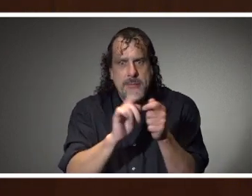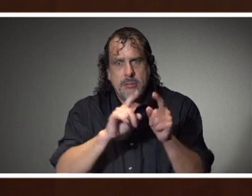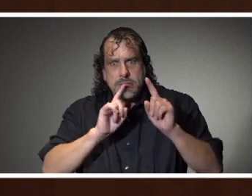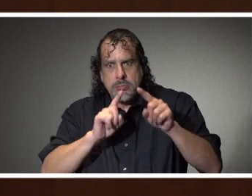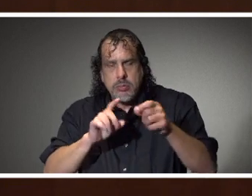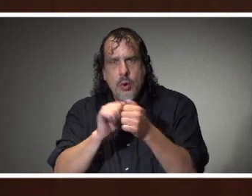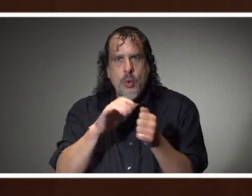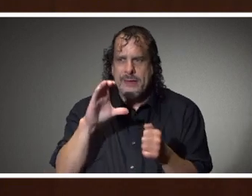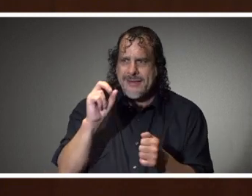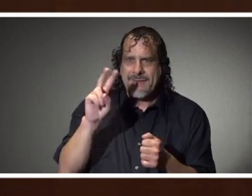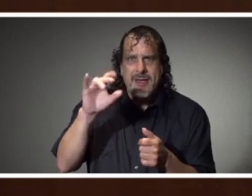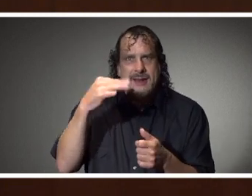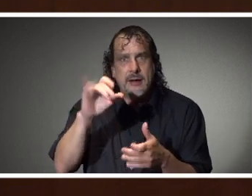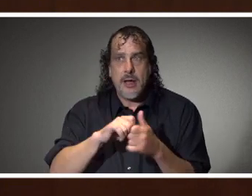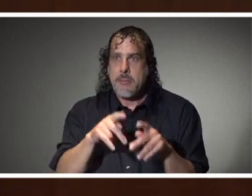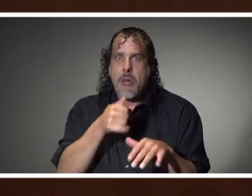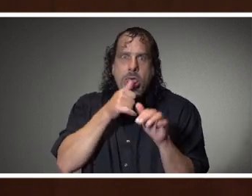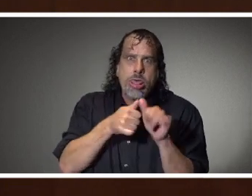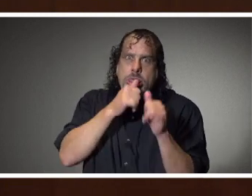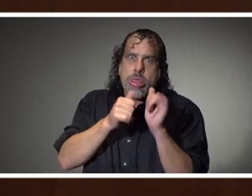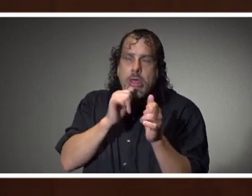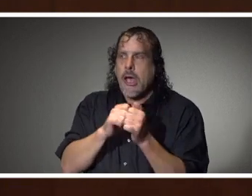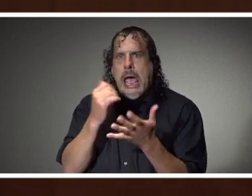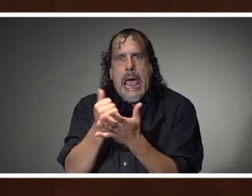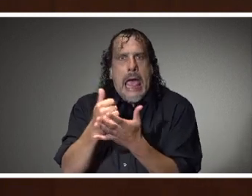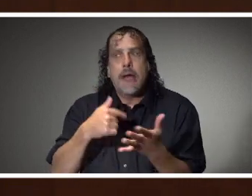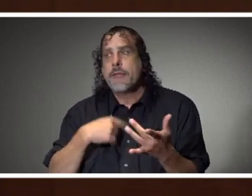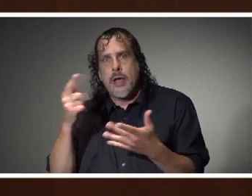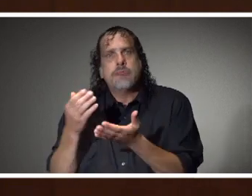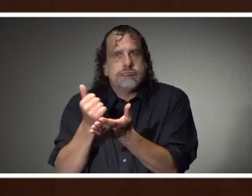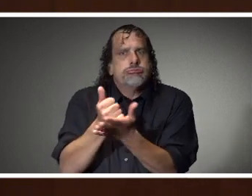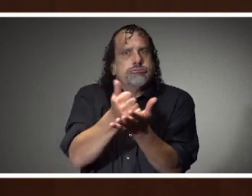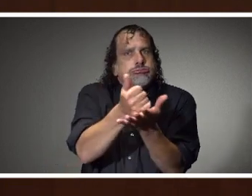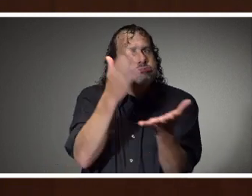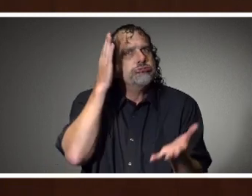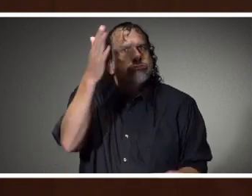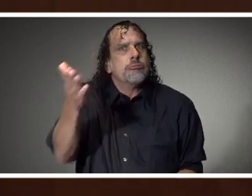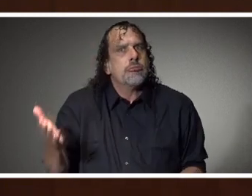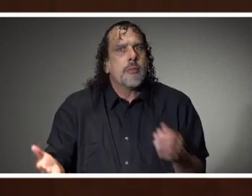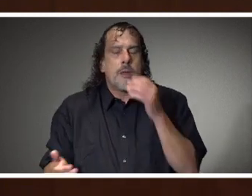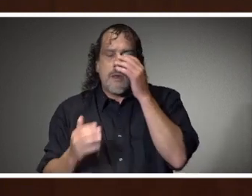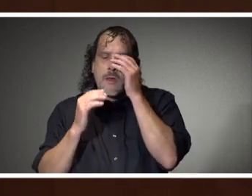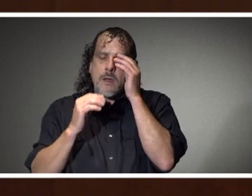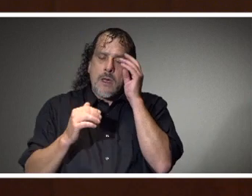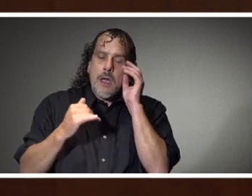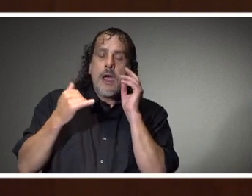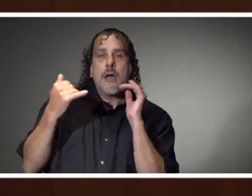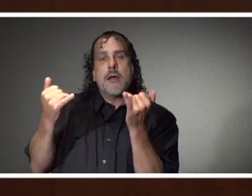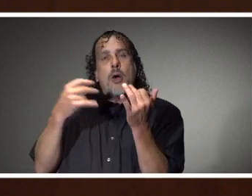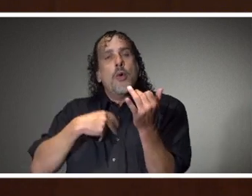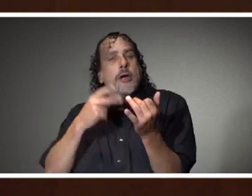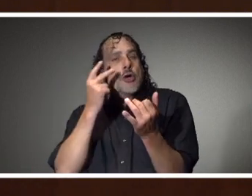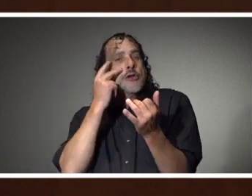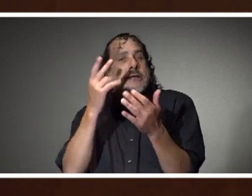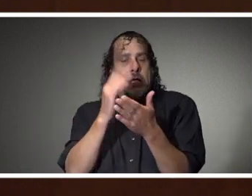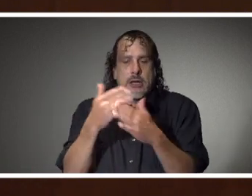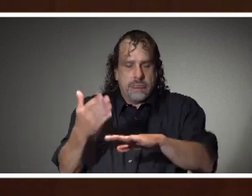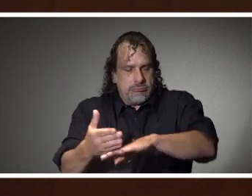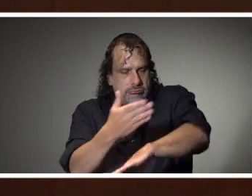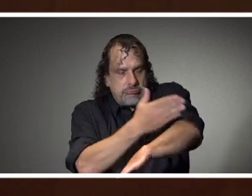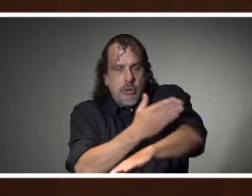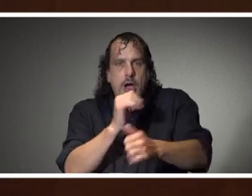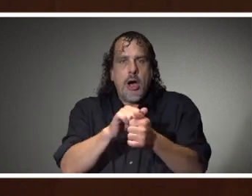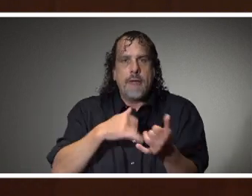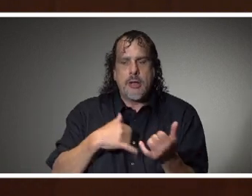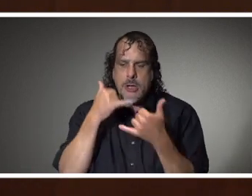COVID. Also during this time, we know that we are seeing an increase in the number of calls to